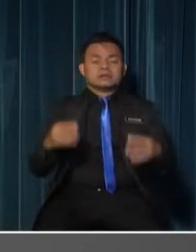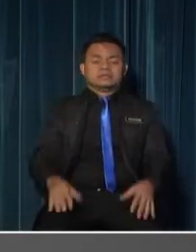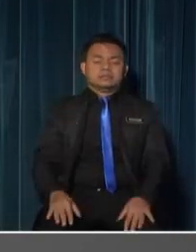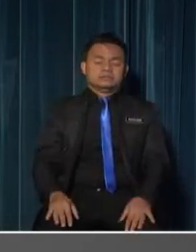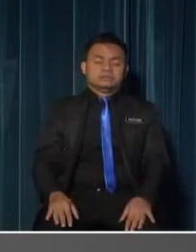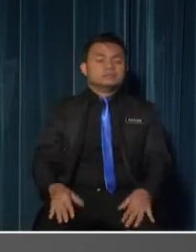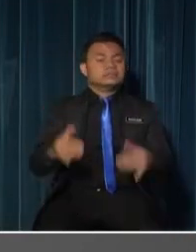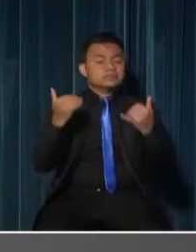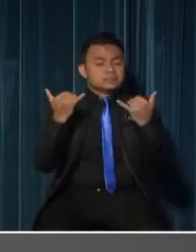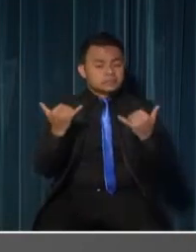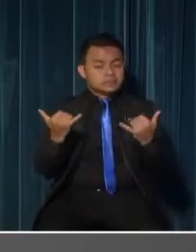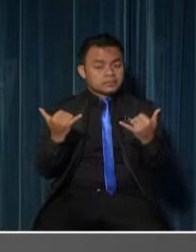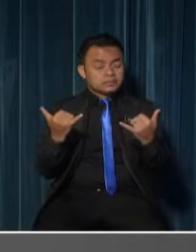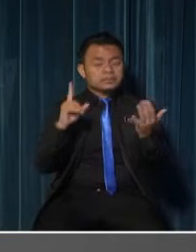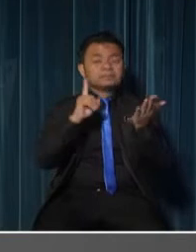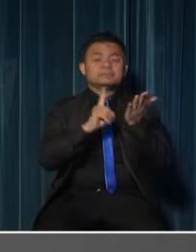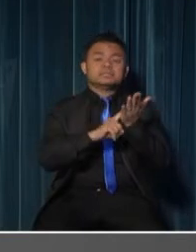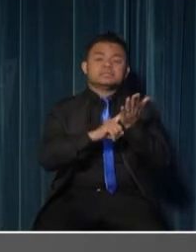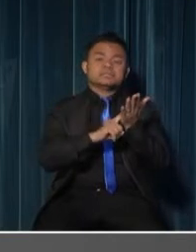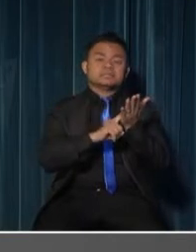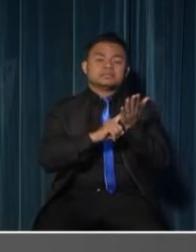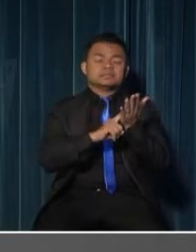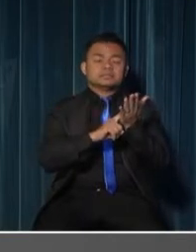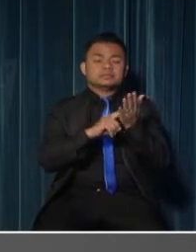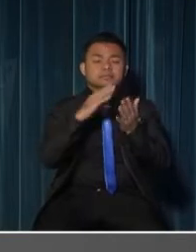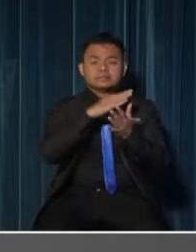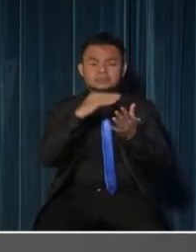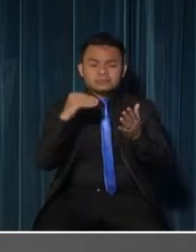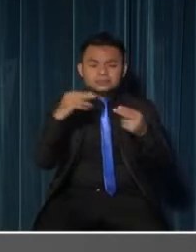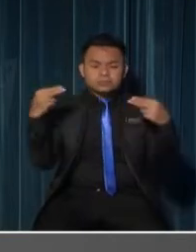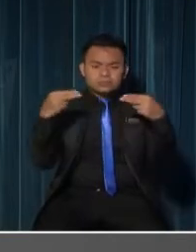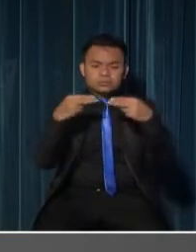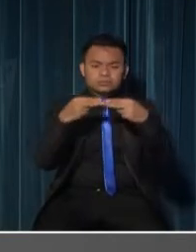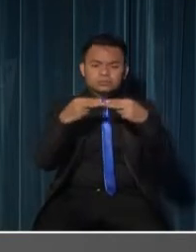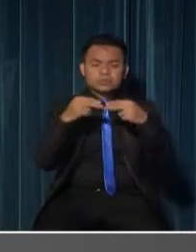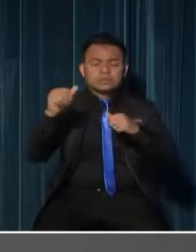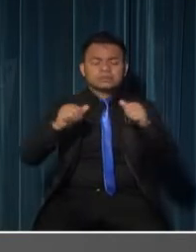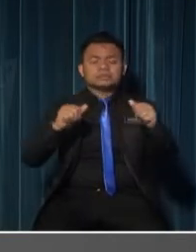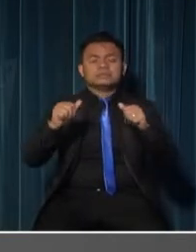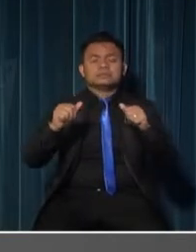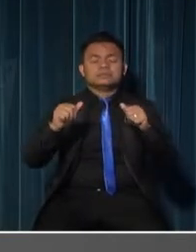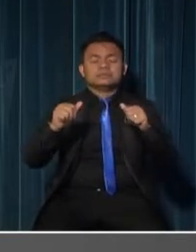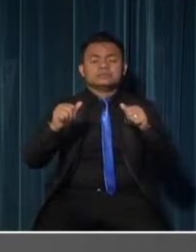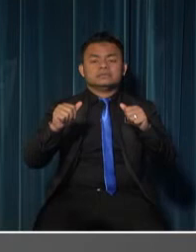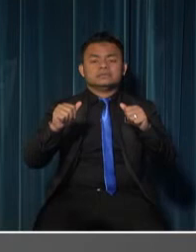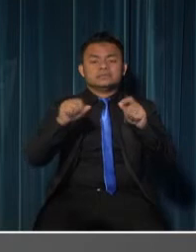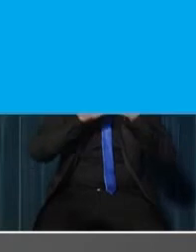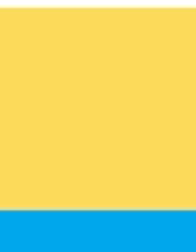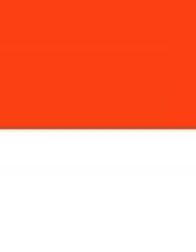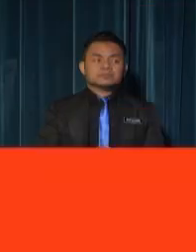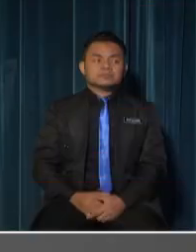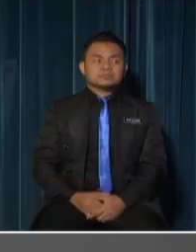Now, let's discuss and relate the activity to the temperature of the